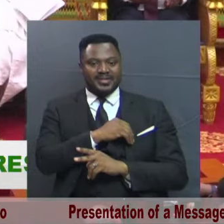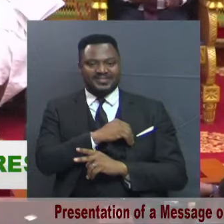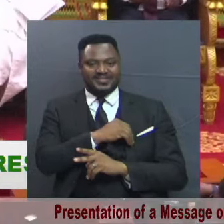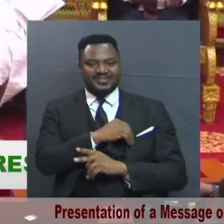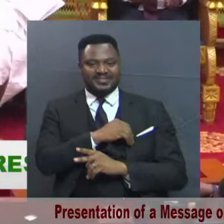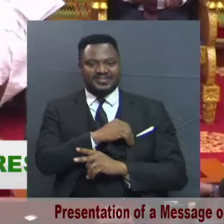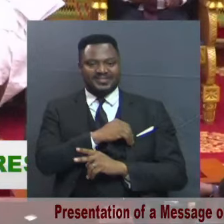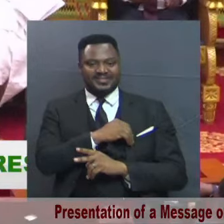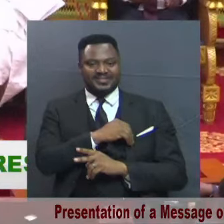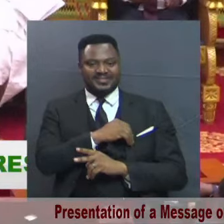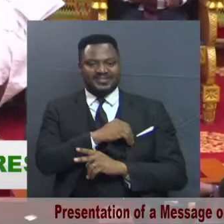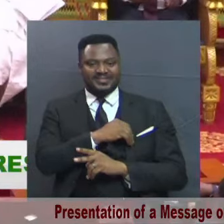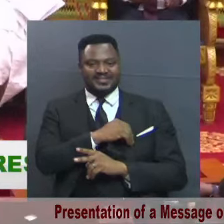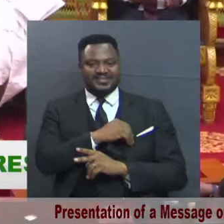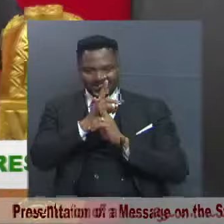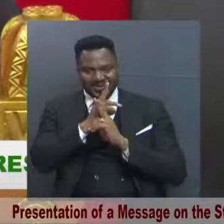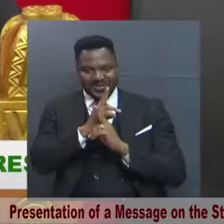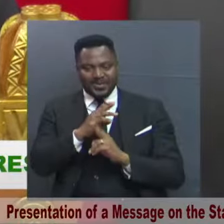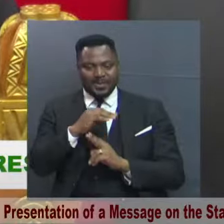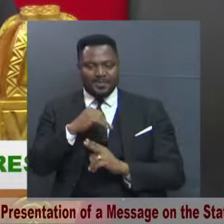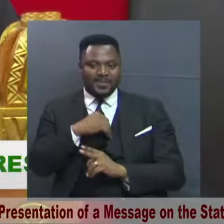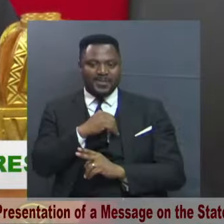members honorable